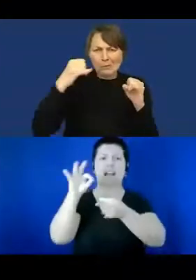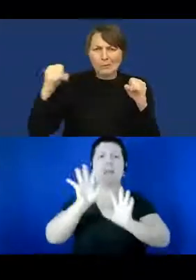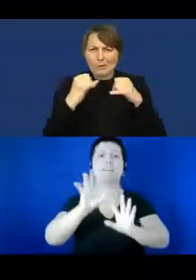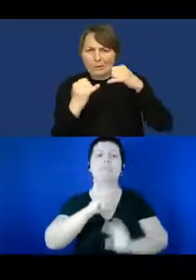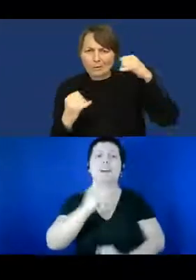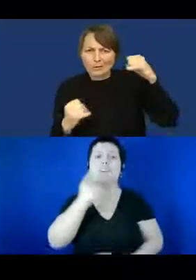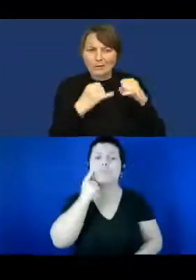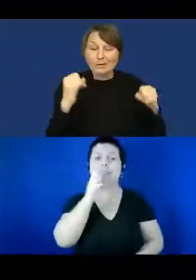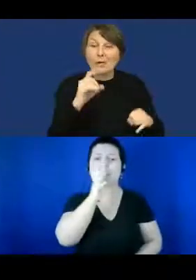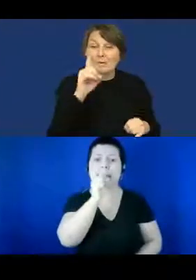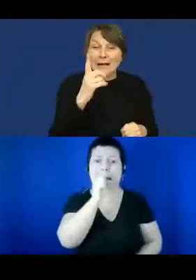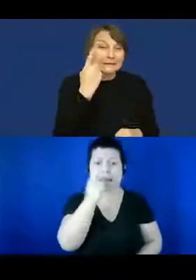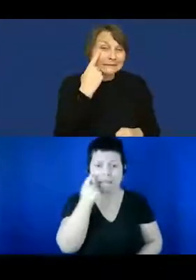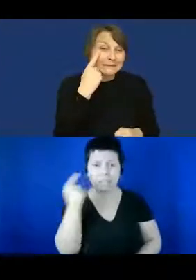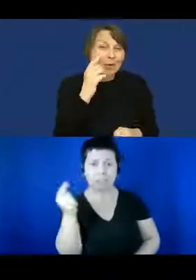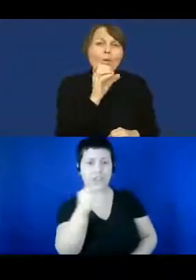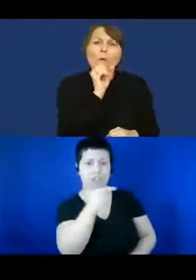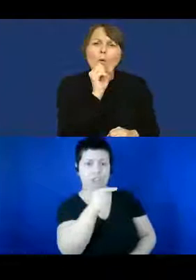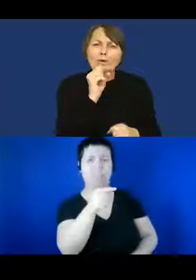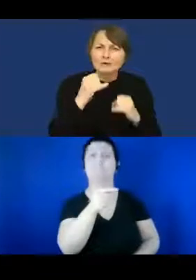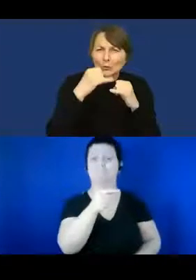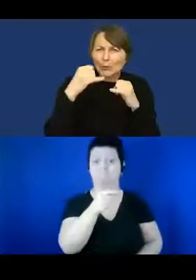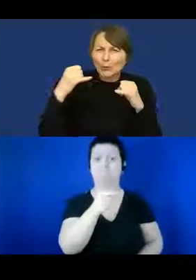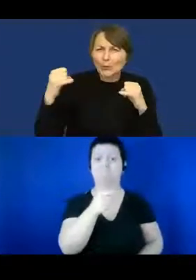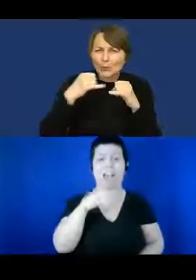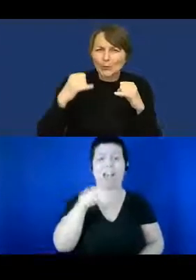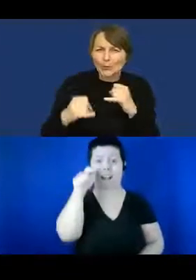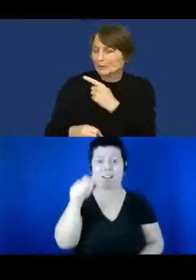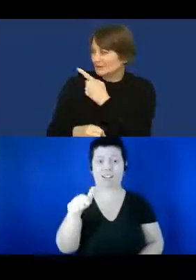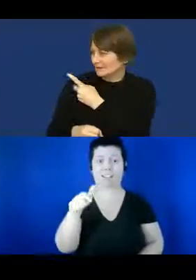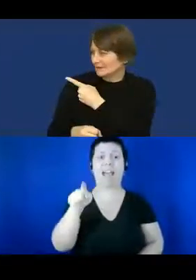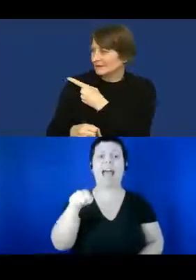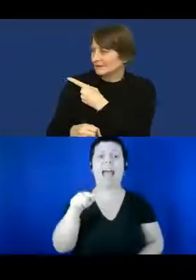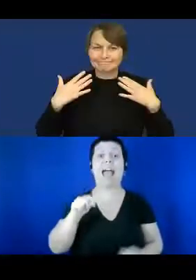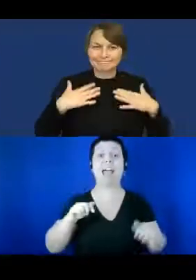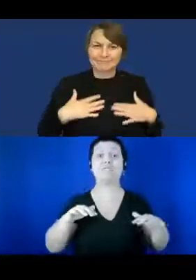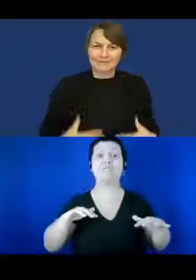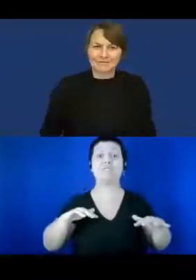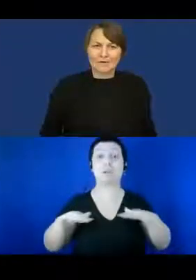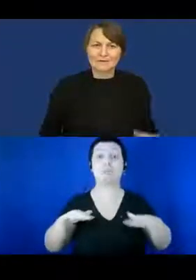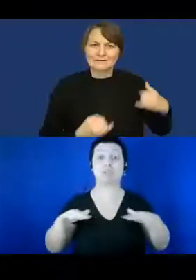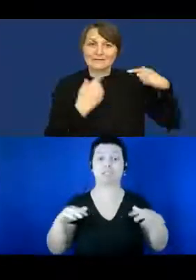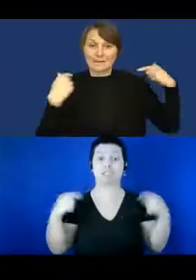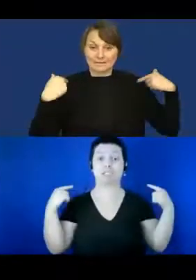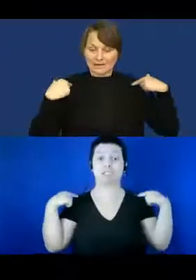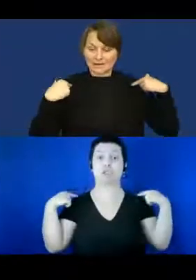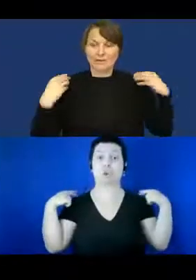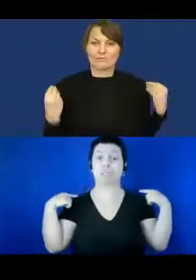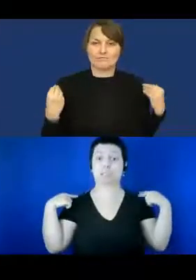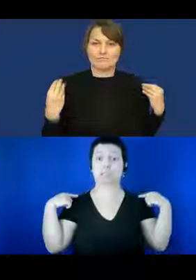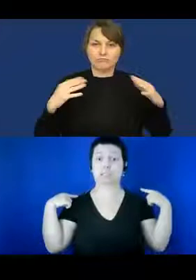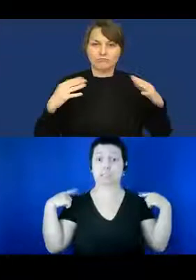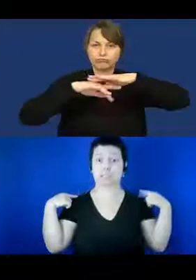of interest to it. So we see there are vibration motors, one on each of the shoulders. There is then